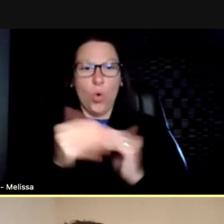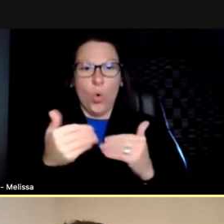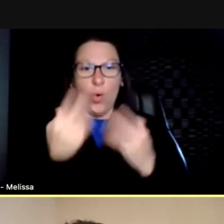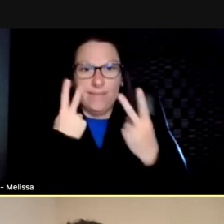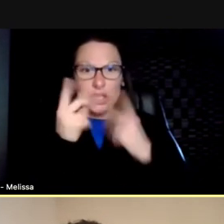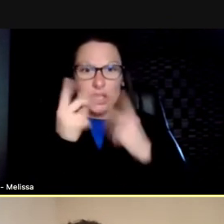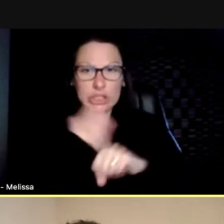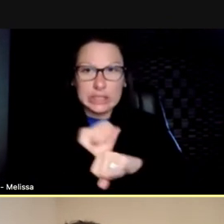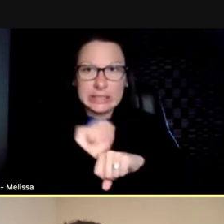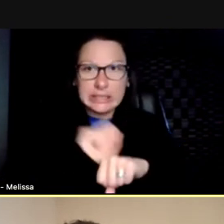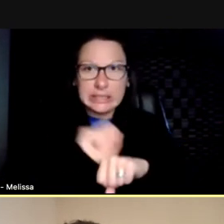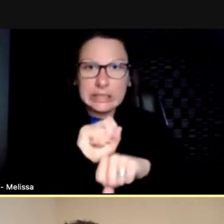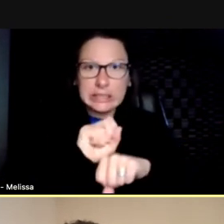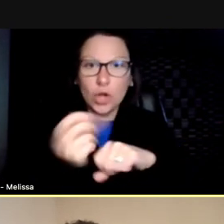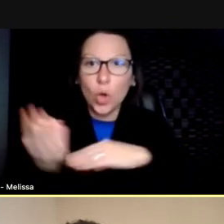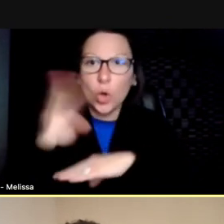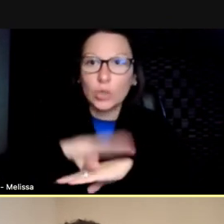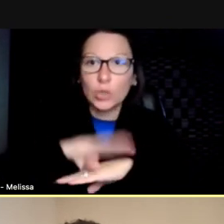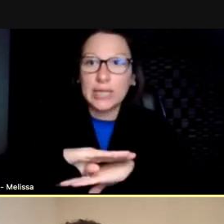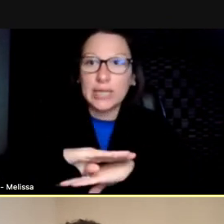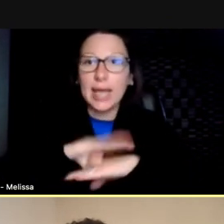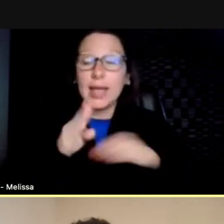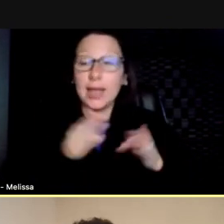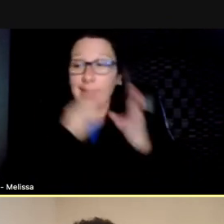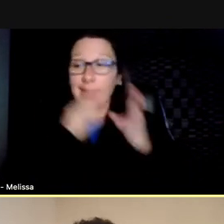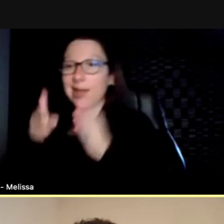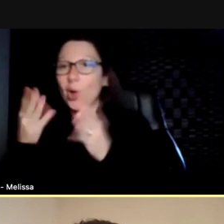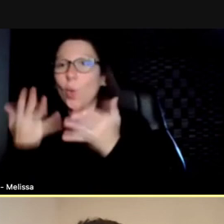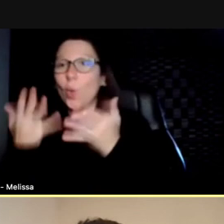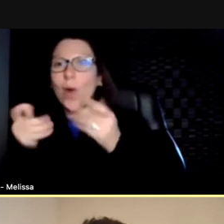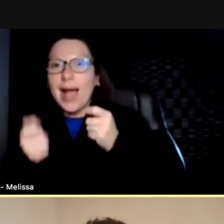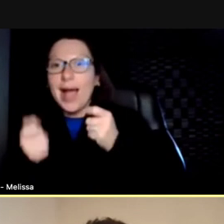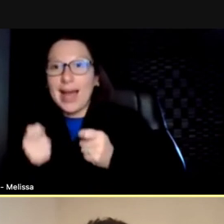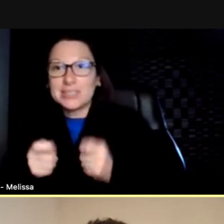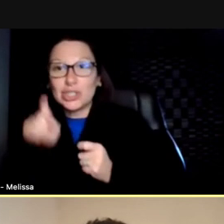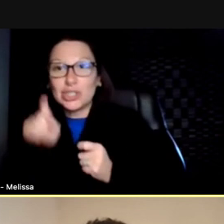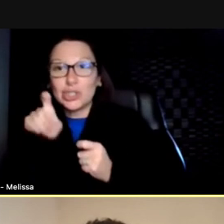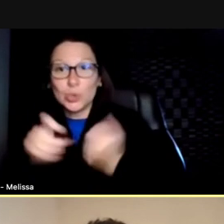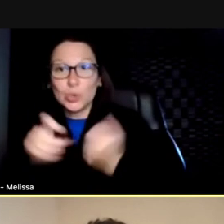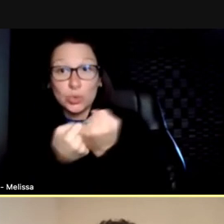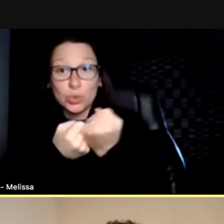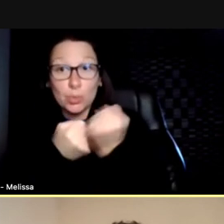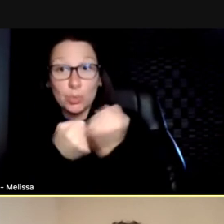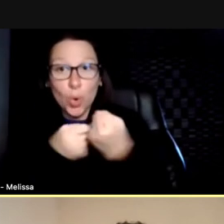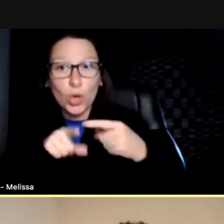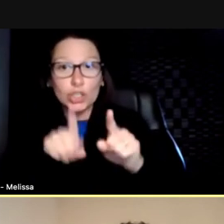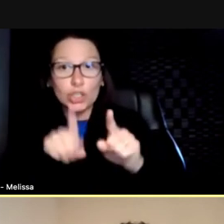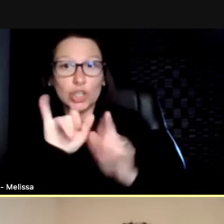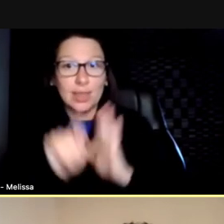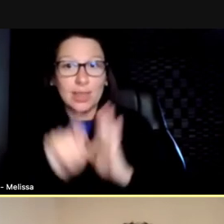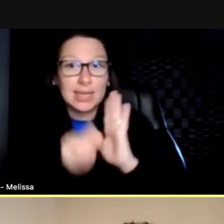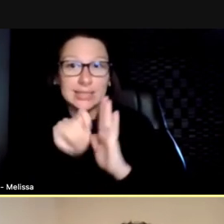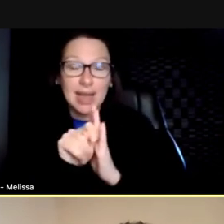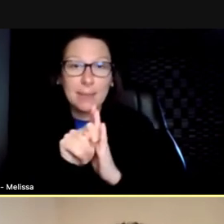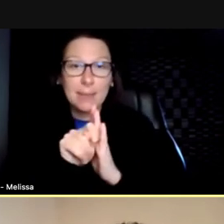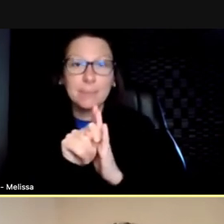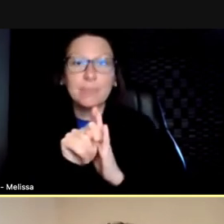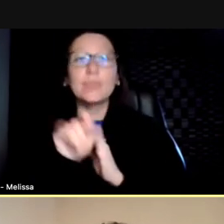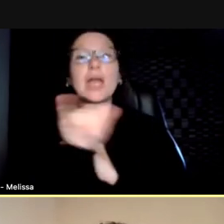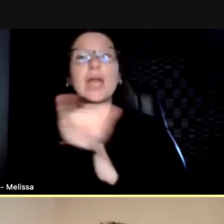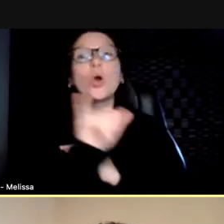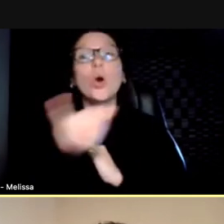what adaptations or accommodations are needed to support them in the visually taxing activities, as well as in the